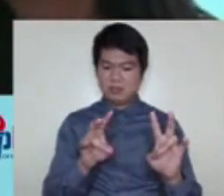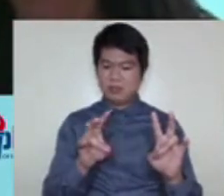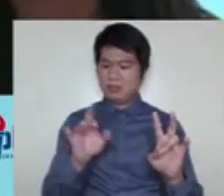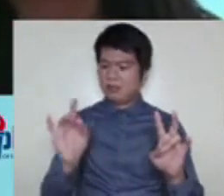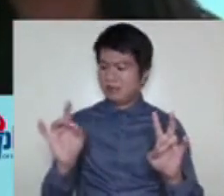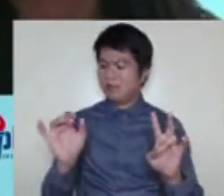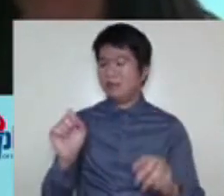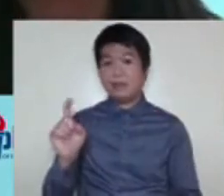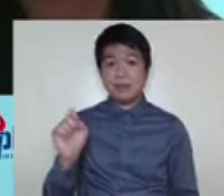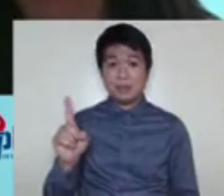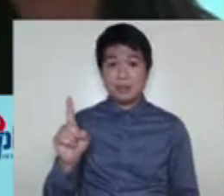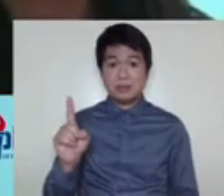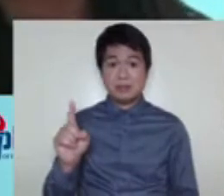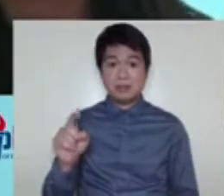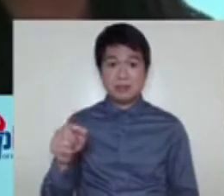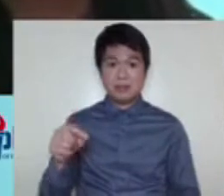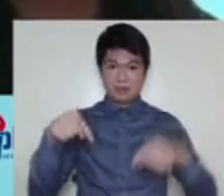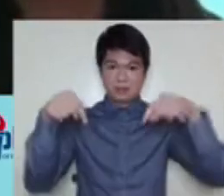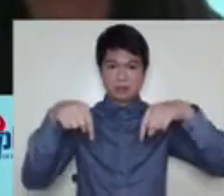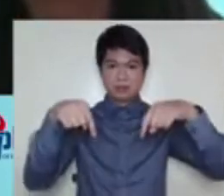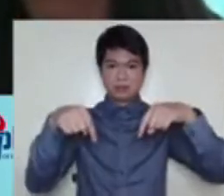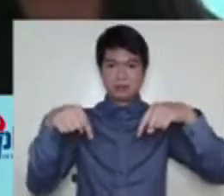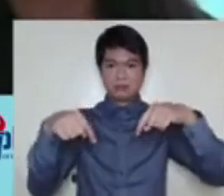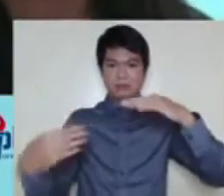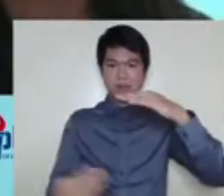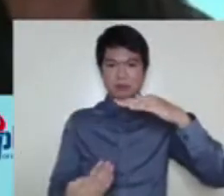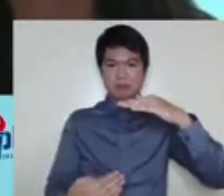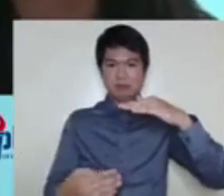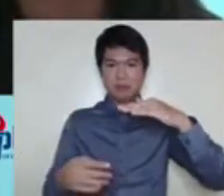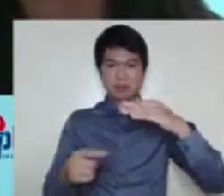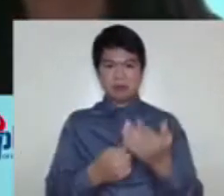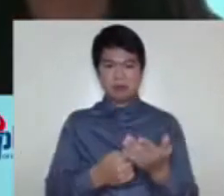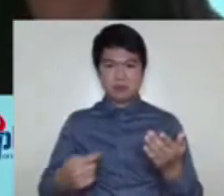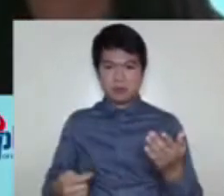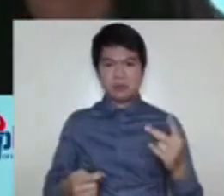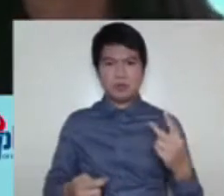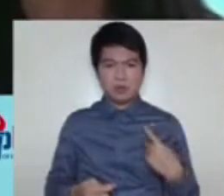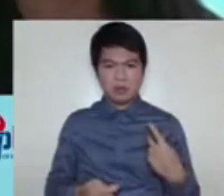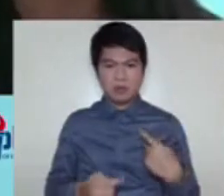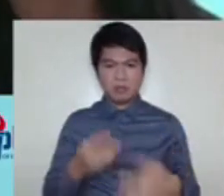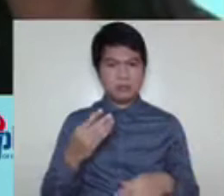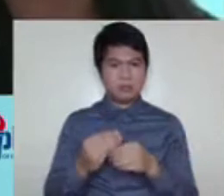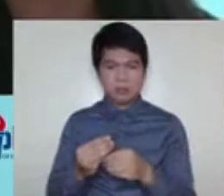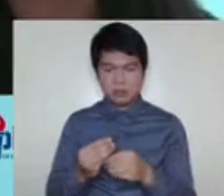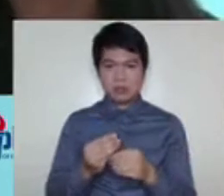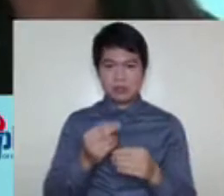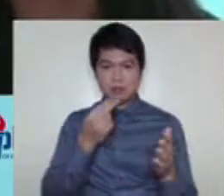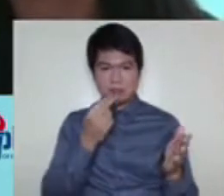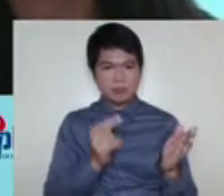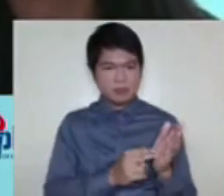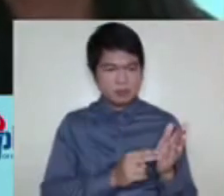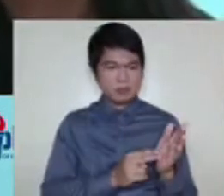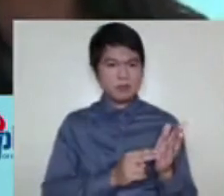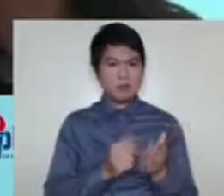the bottom part of your tool, you have there additional notes to help you in